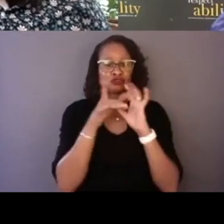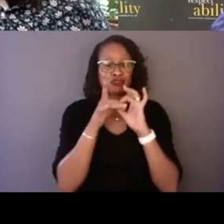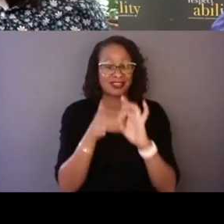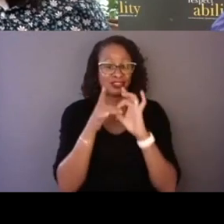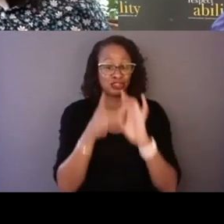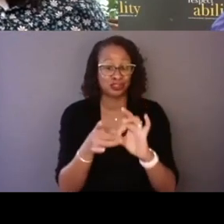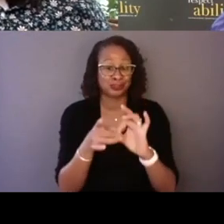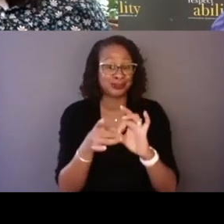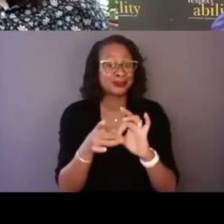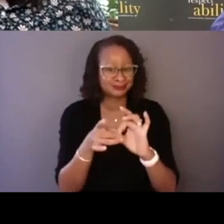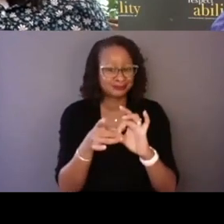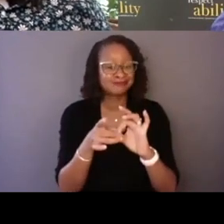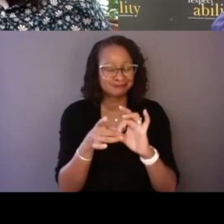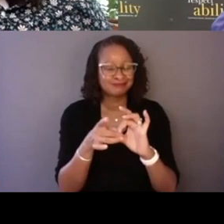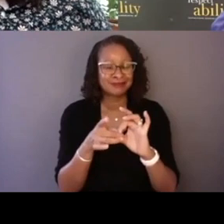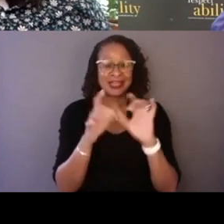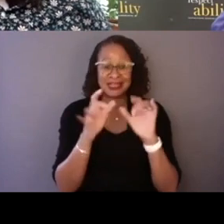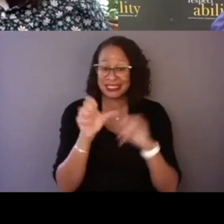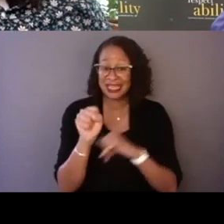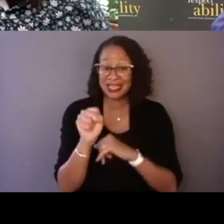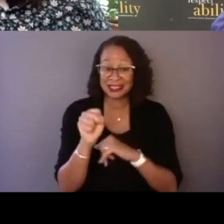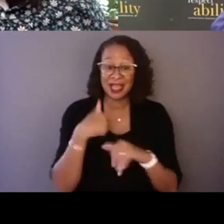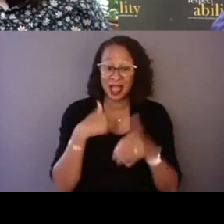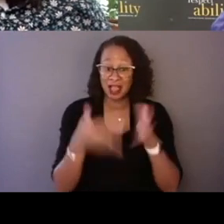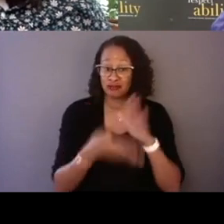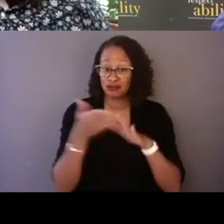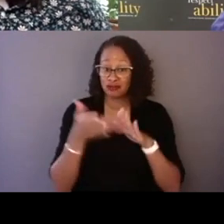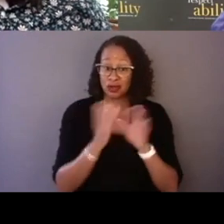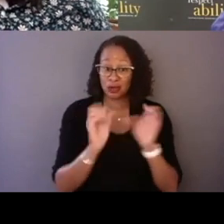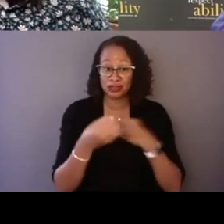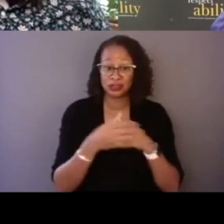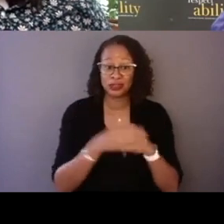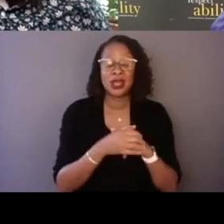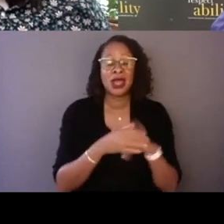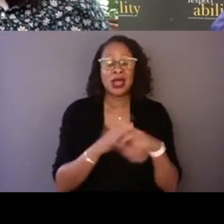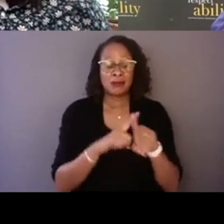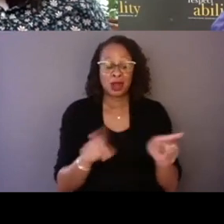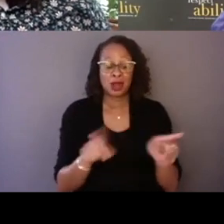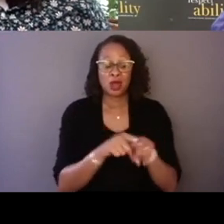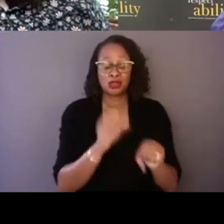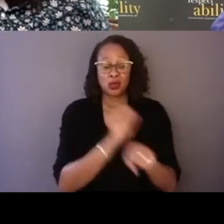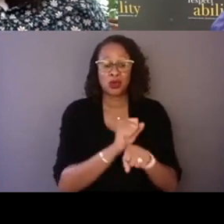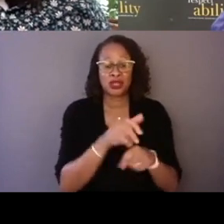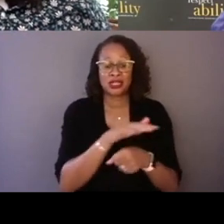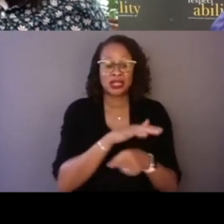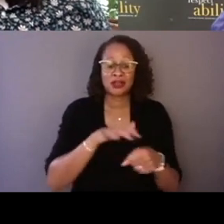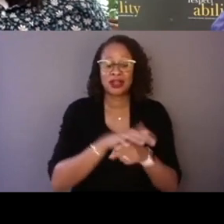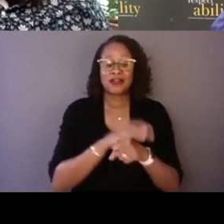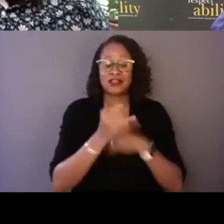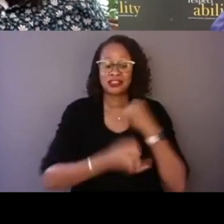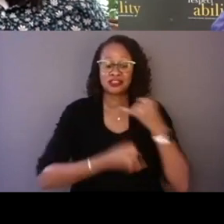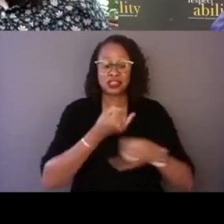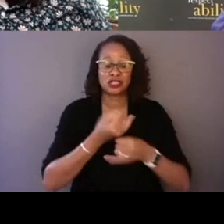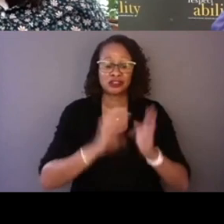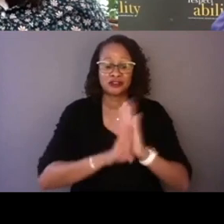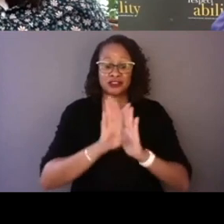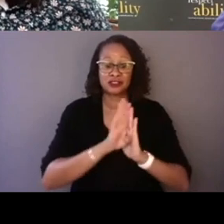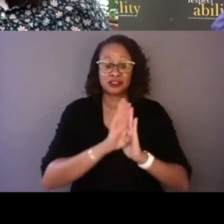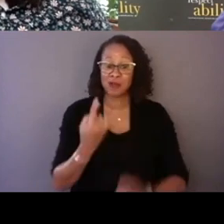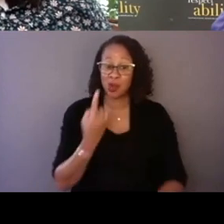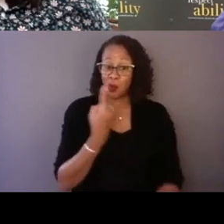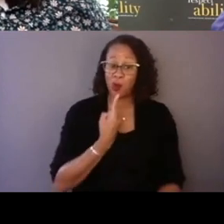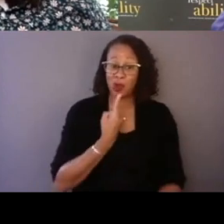yes, I'm the head of an organization, but I also work in the field of international development where I'm one CEO in